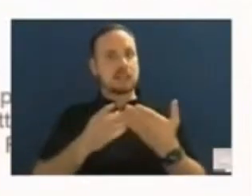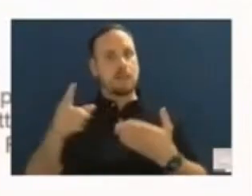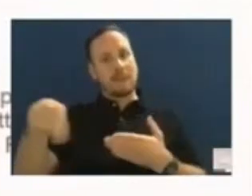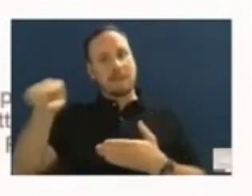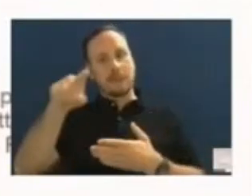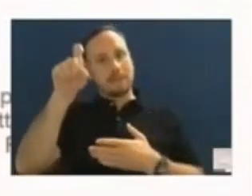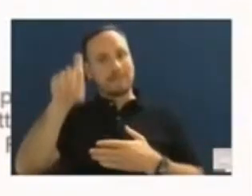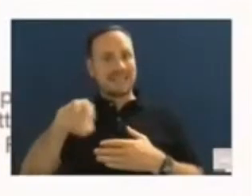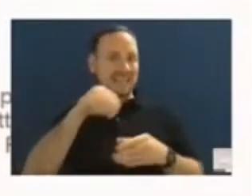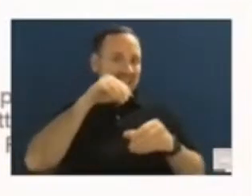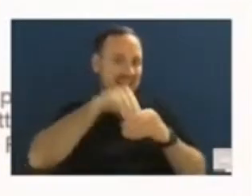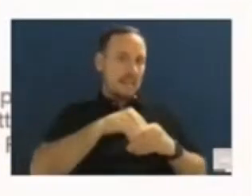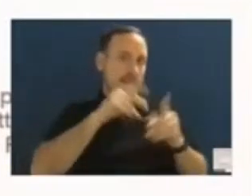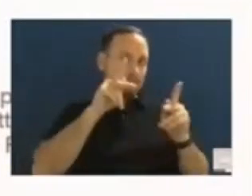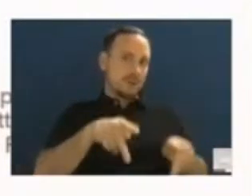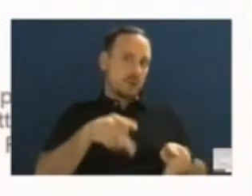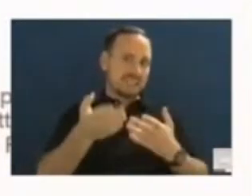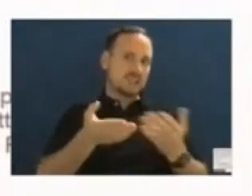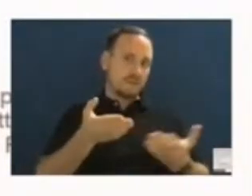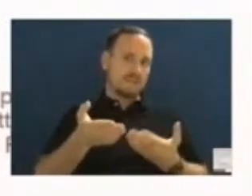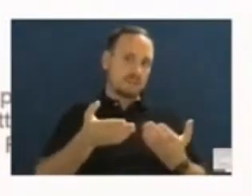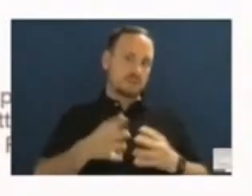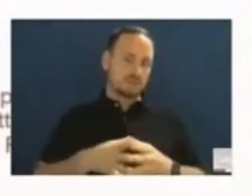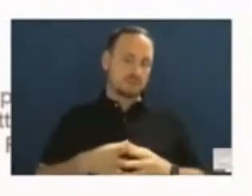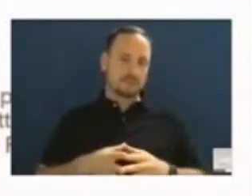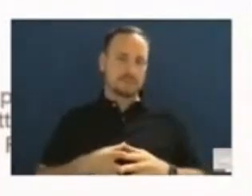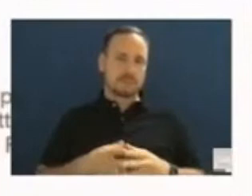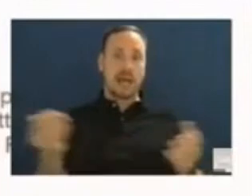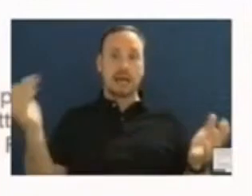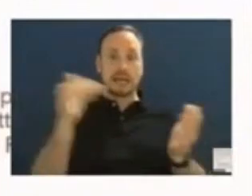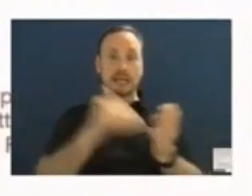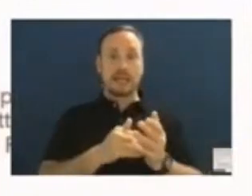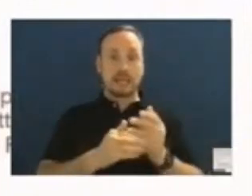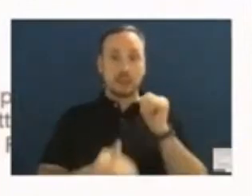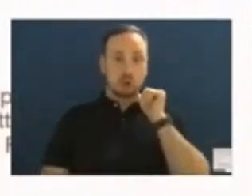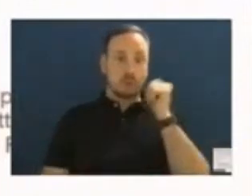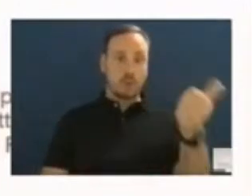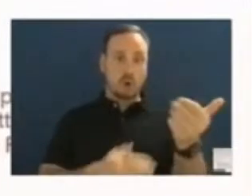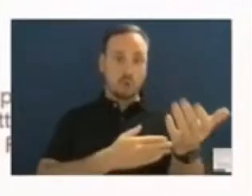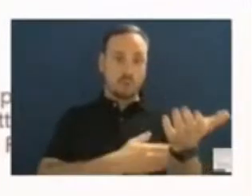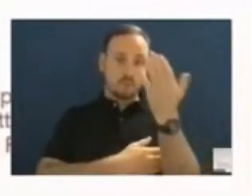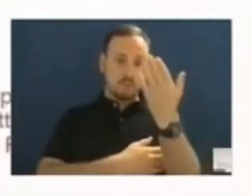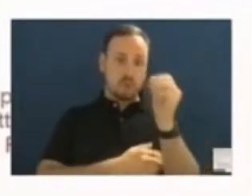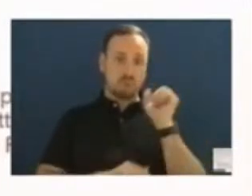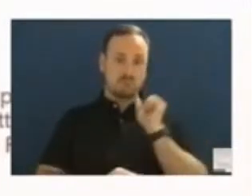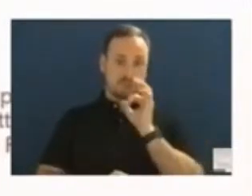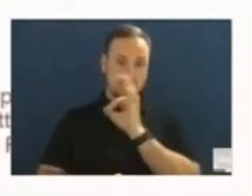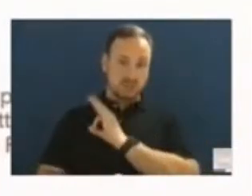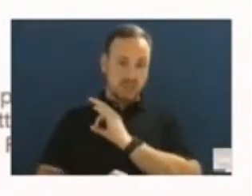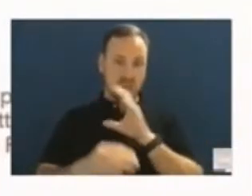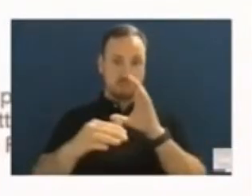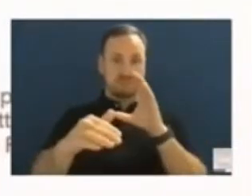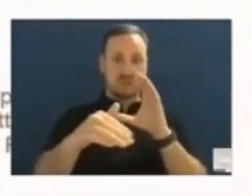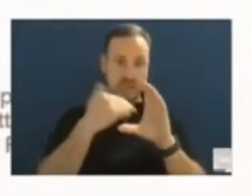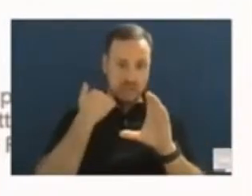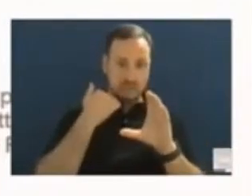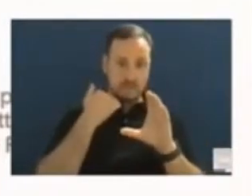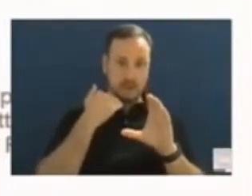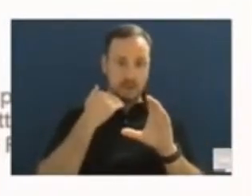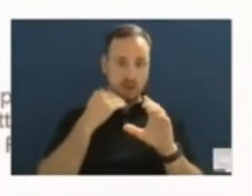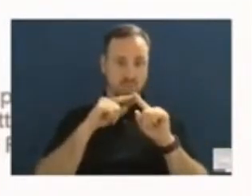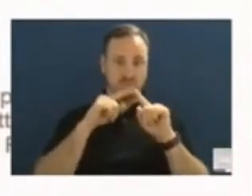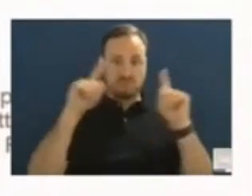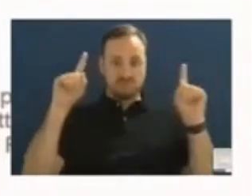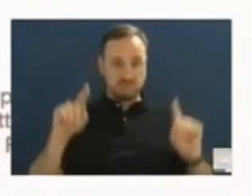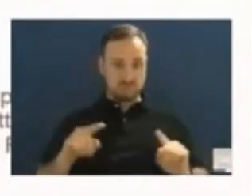Again, tomorrow morning, all staff can expect to receive an email that will outline very clearly what